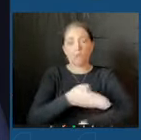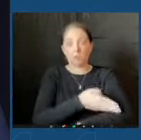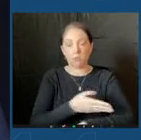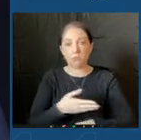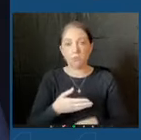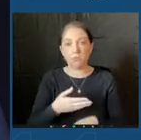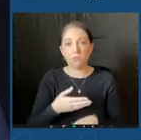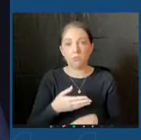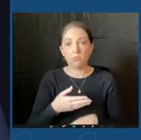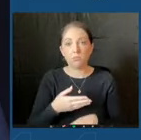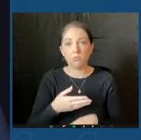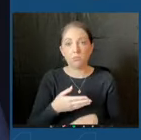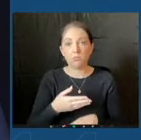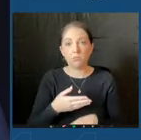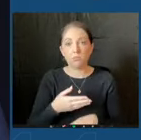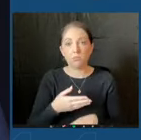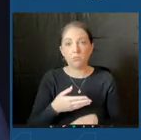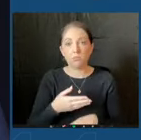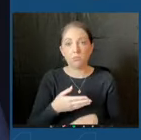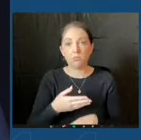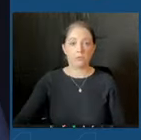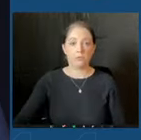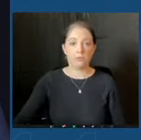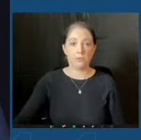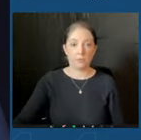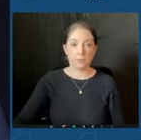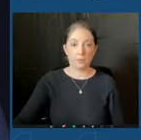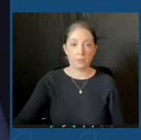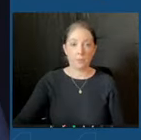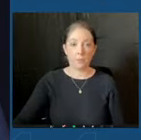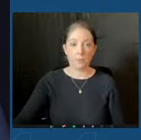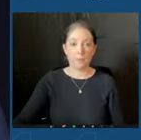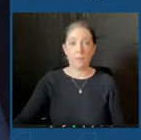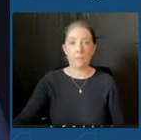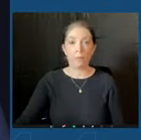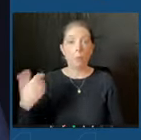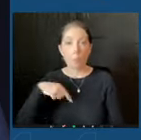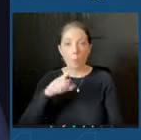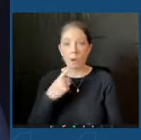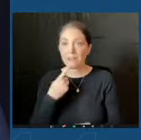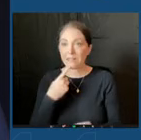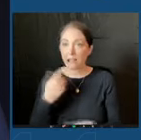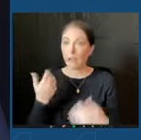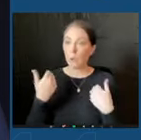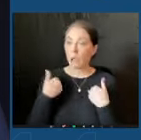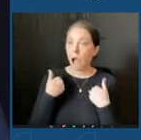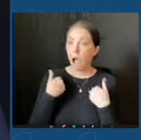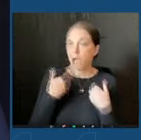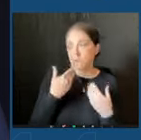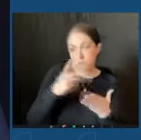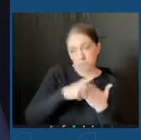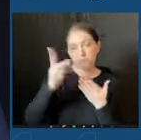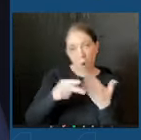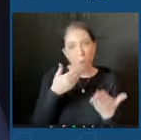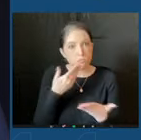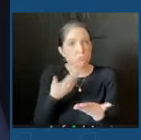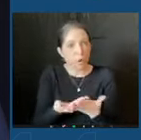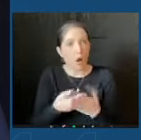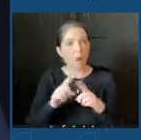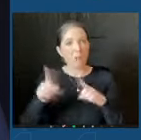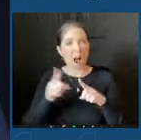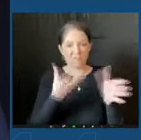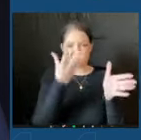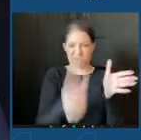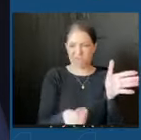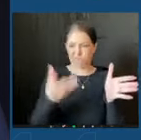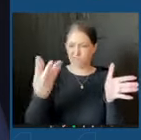we have had a decent program, but it had gaps. It had insufficiency. And when